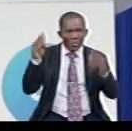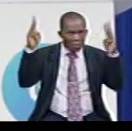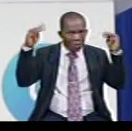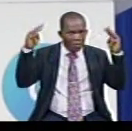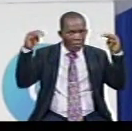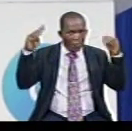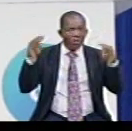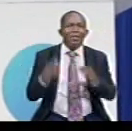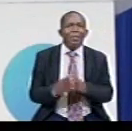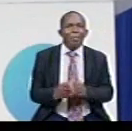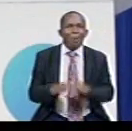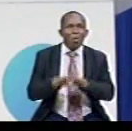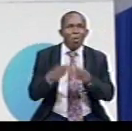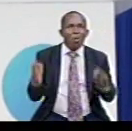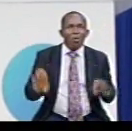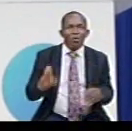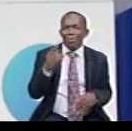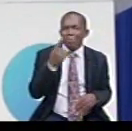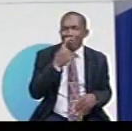Open your mouth and thank the Lord.